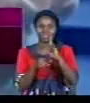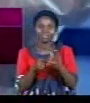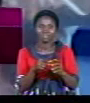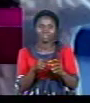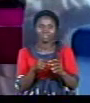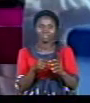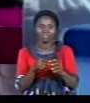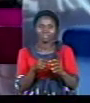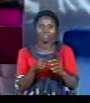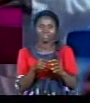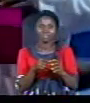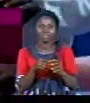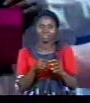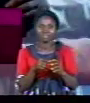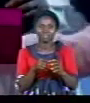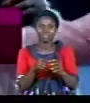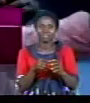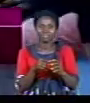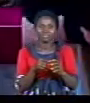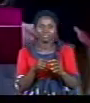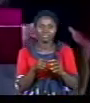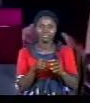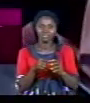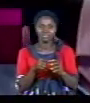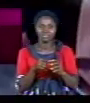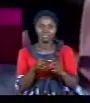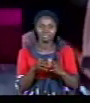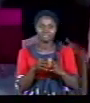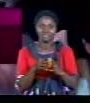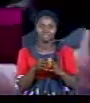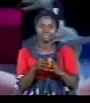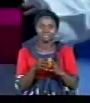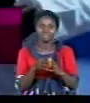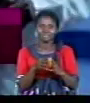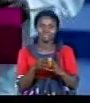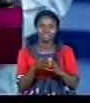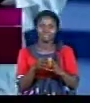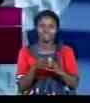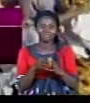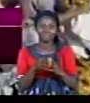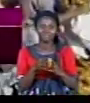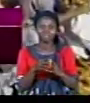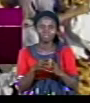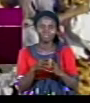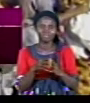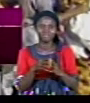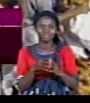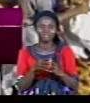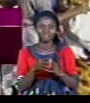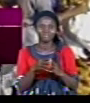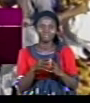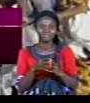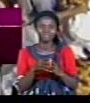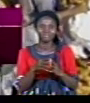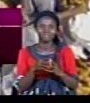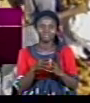Let him go. No, he cannot open the two eyes. Okay, go. Next person.